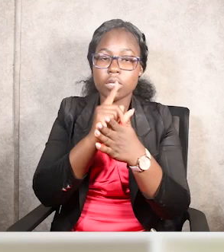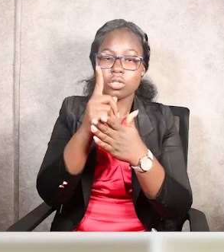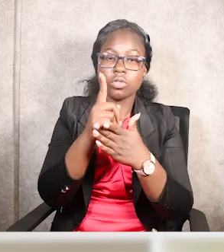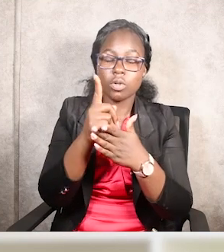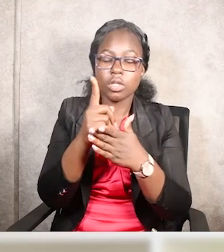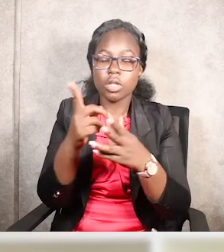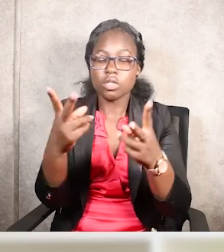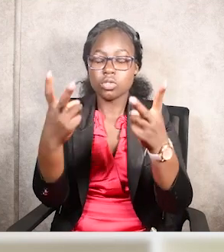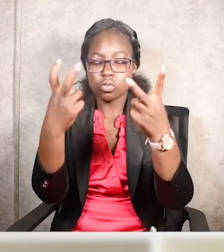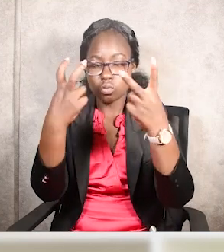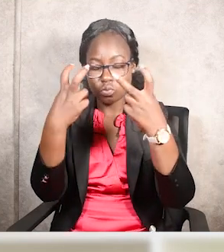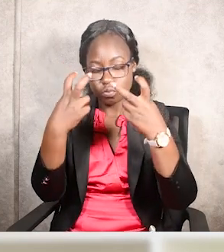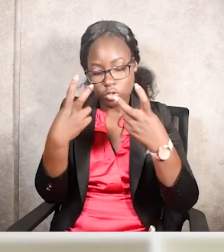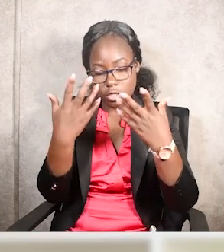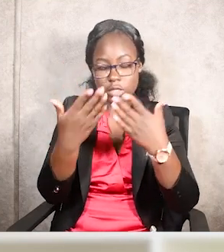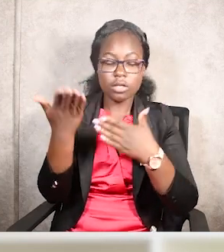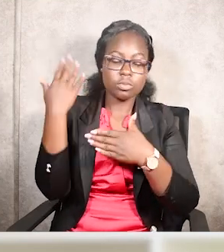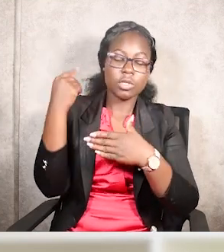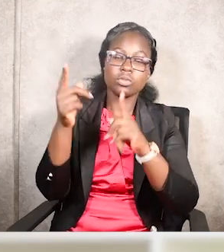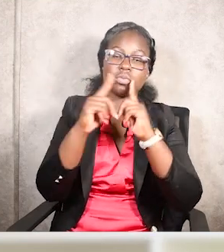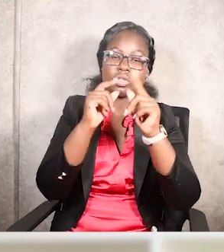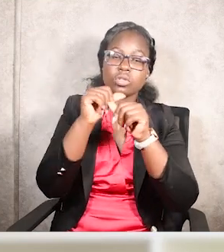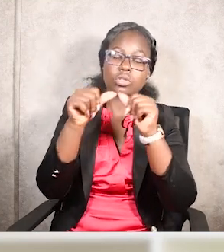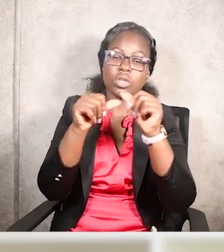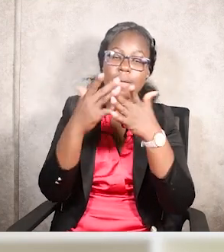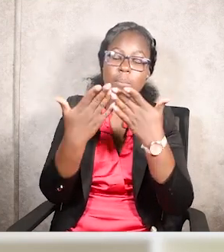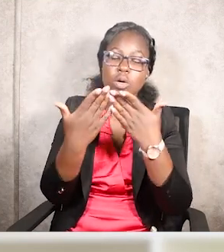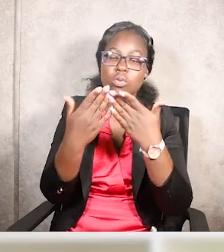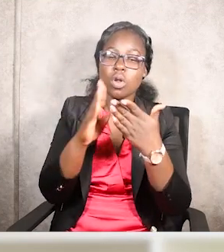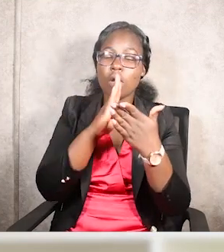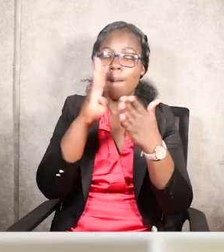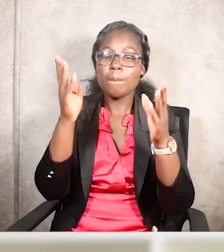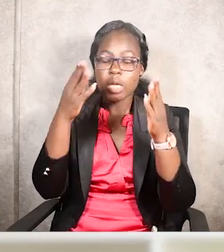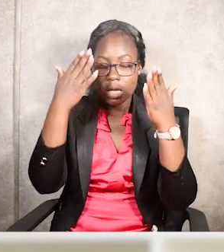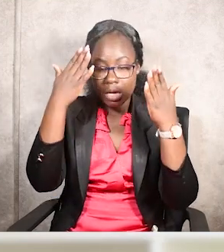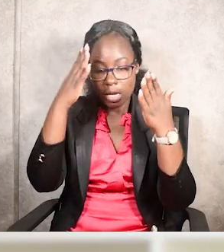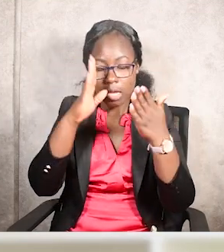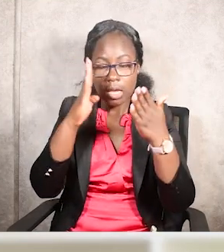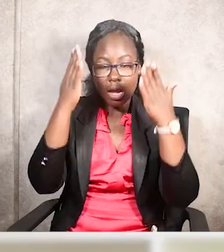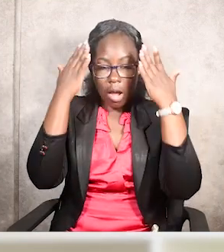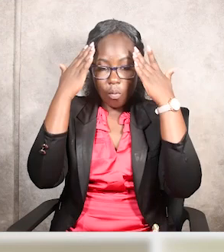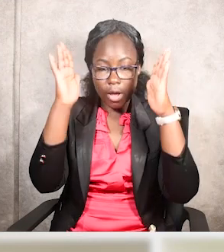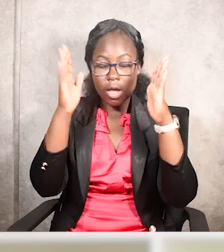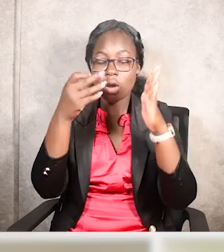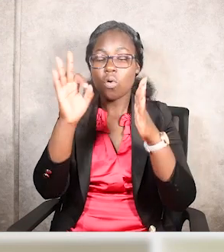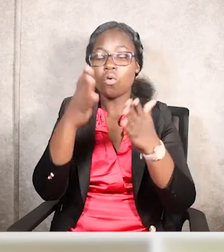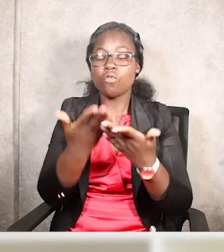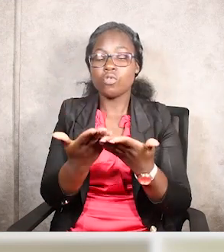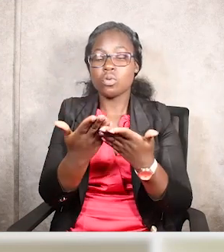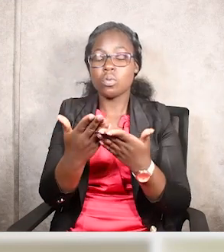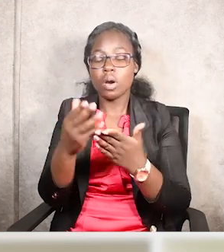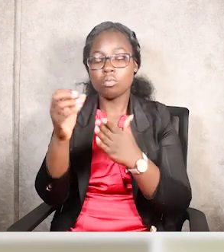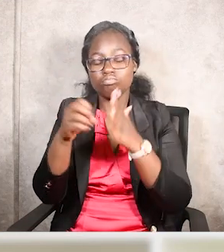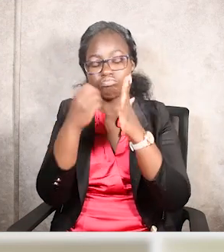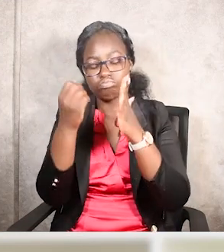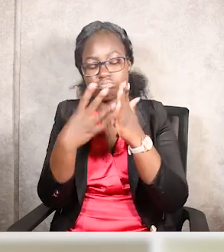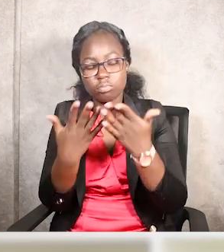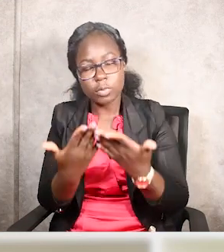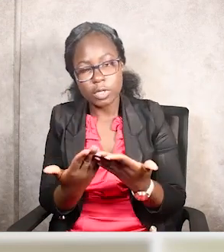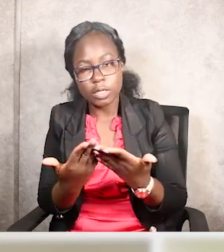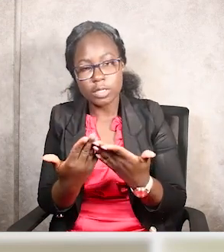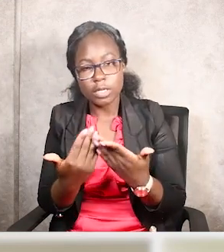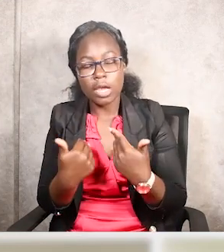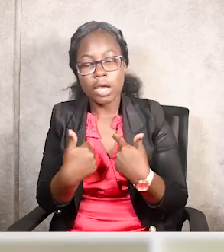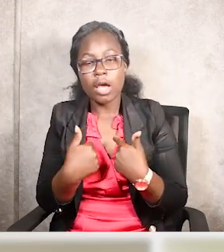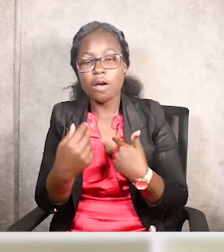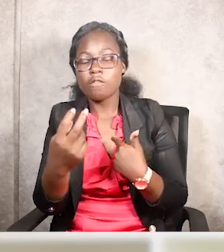Also, make sure that you are tracking your metrics, as we talked about earlier. Be aware of your brand, with brand metrics.